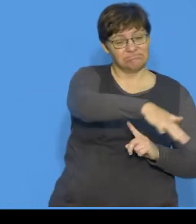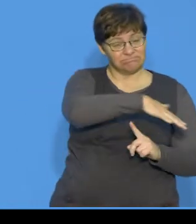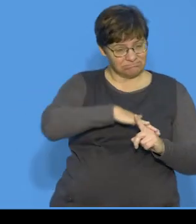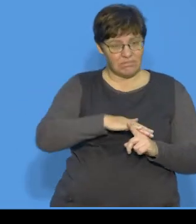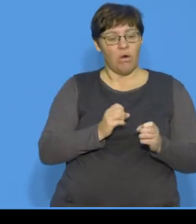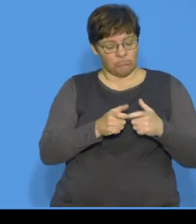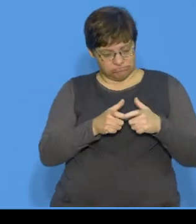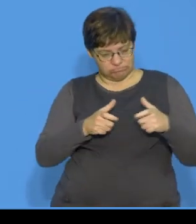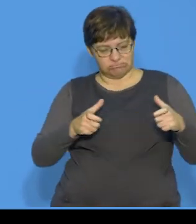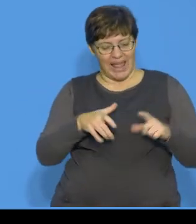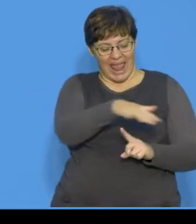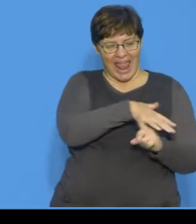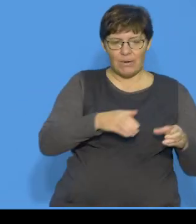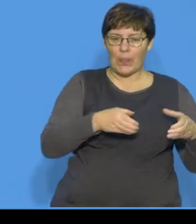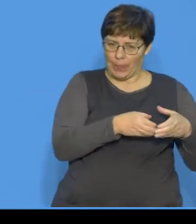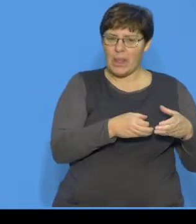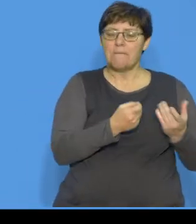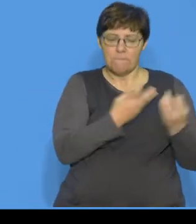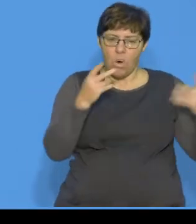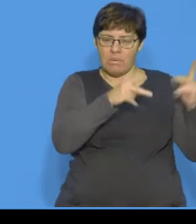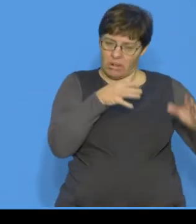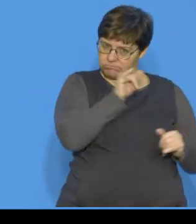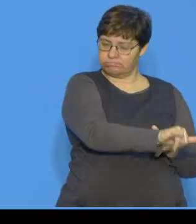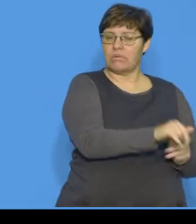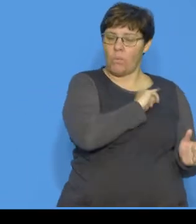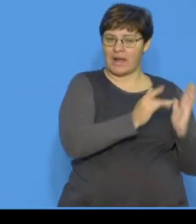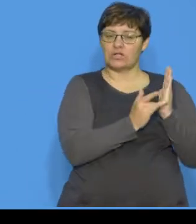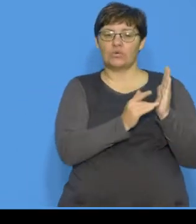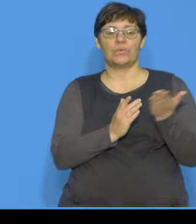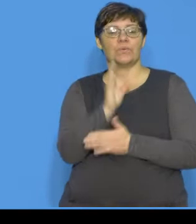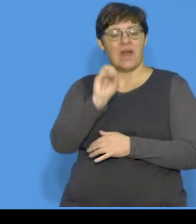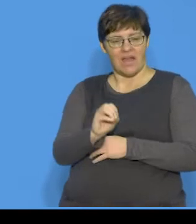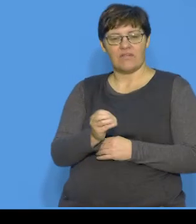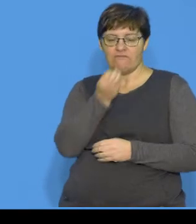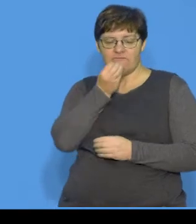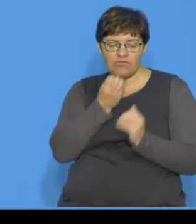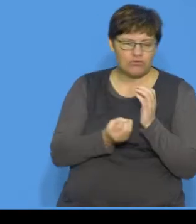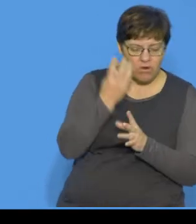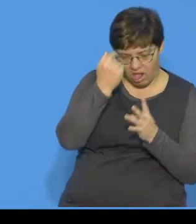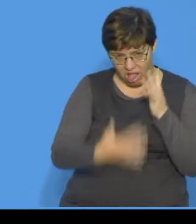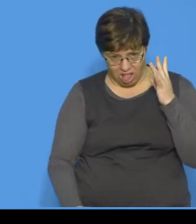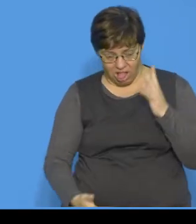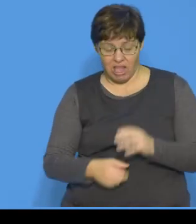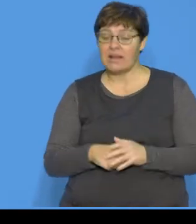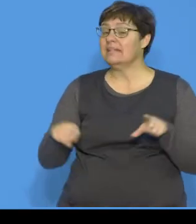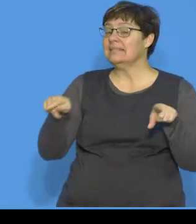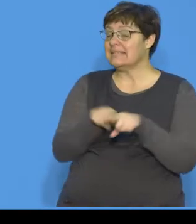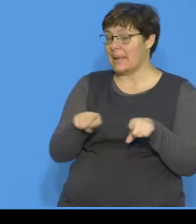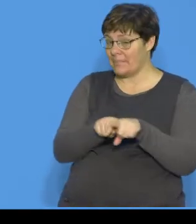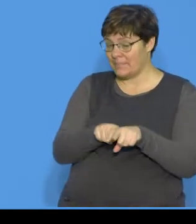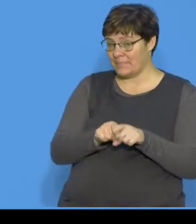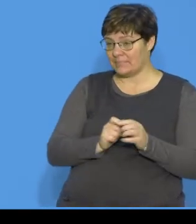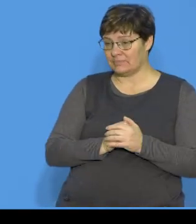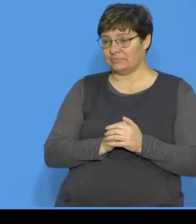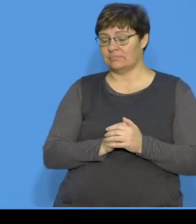that. But what we've also got is the control, coming